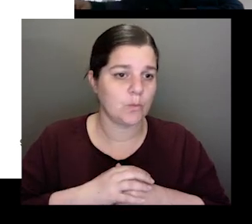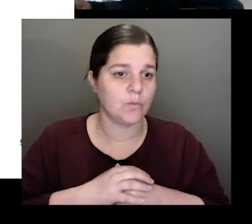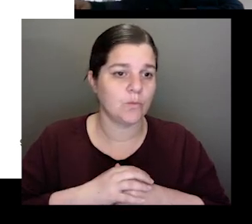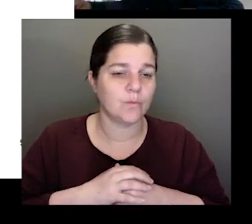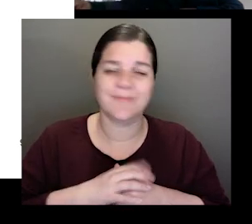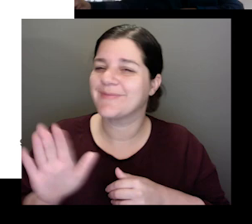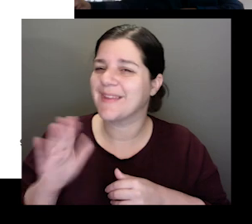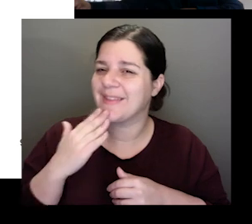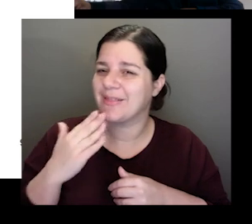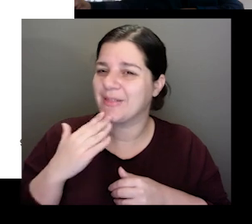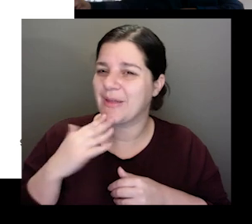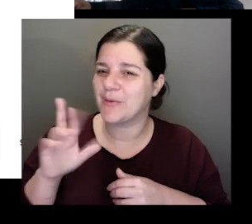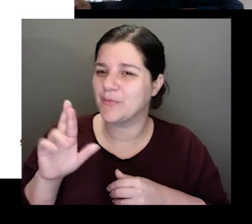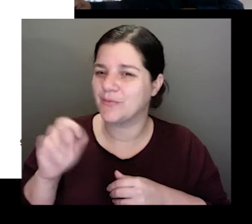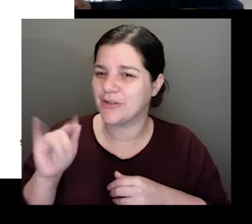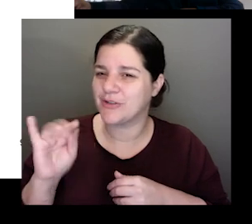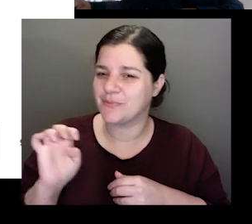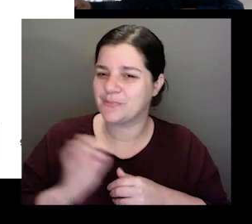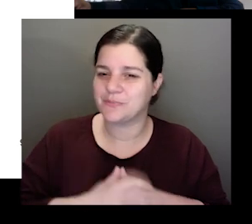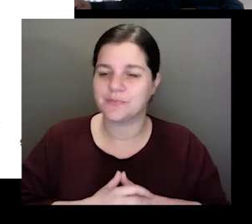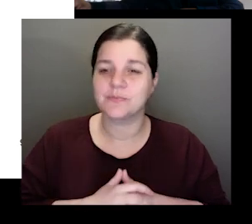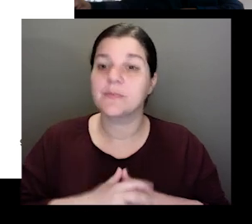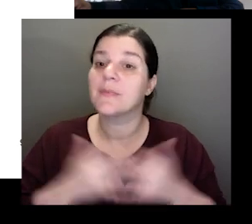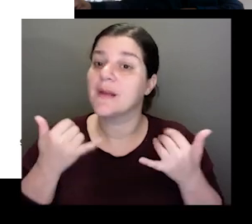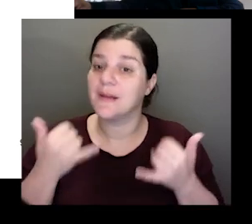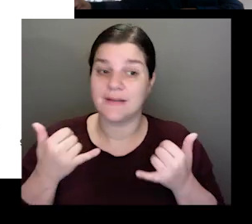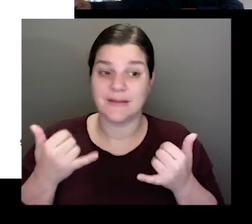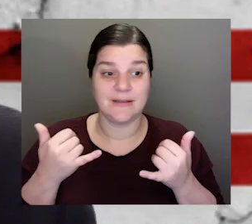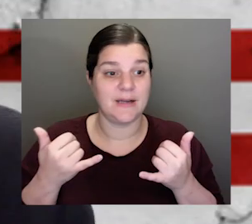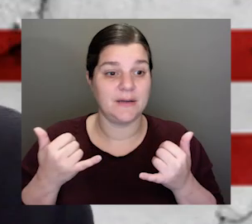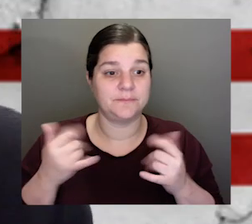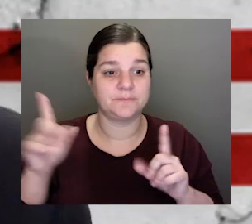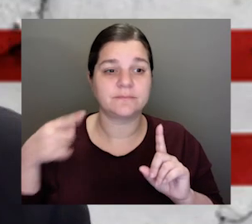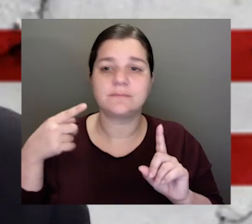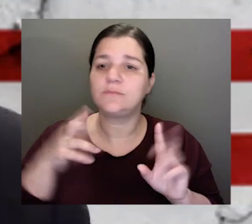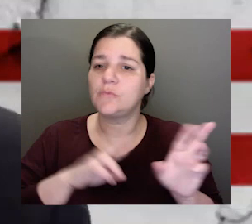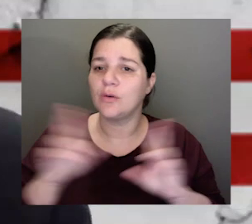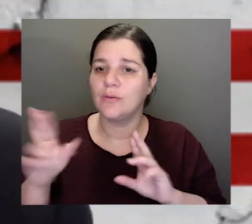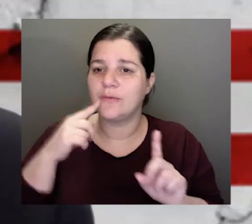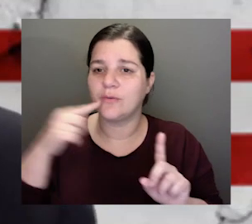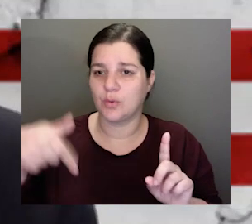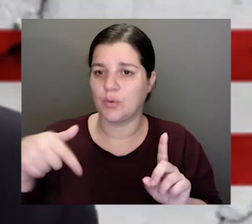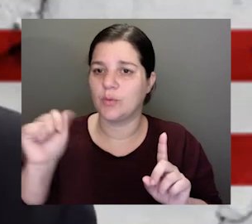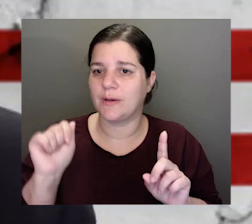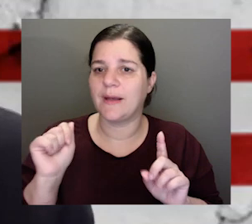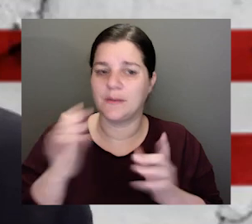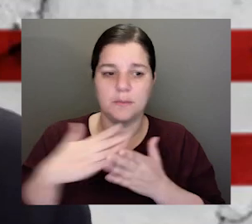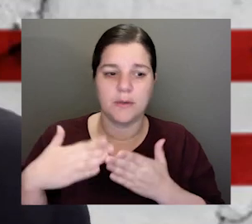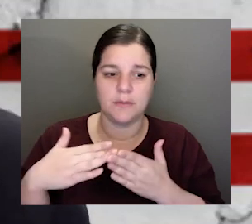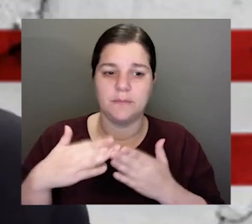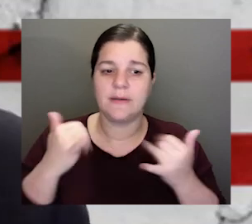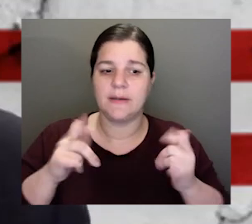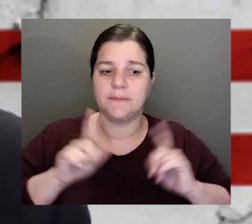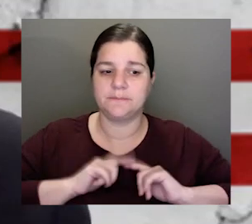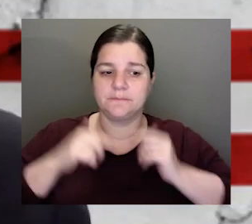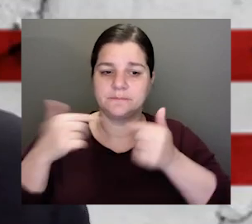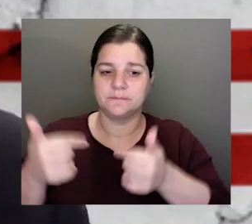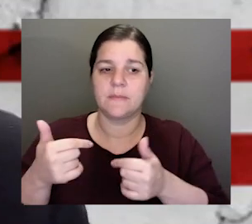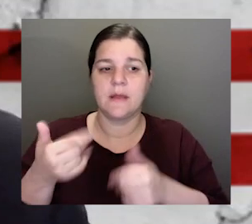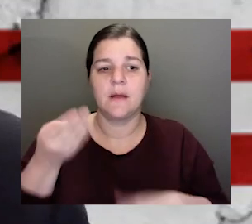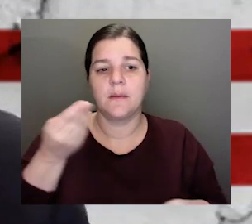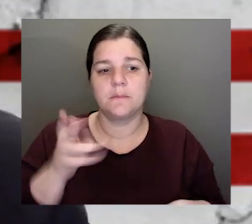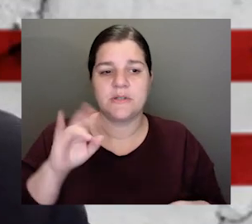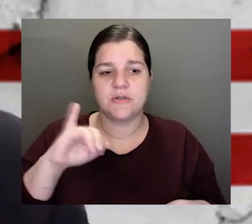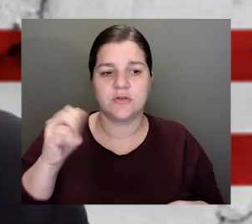Thanks, Reggie. And now this brings us to the Q&A portion of the program. We'll turn it over to Mr. Jason Goodwin,